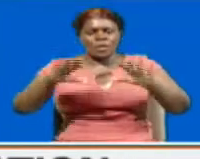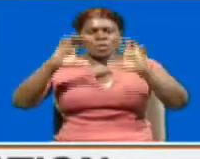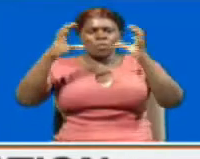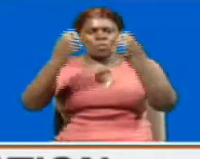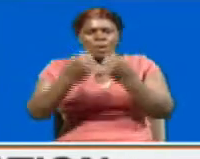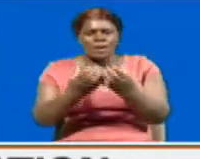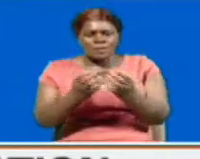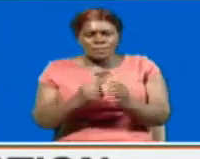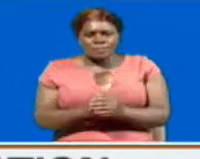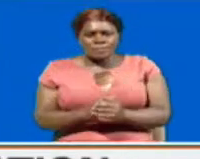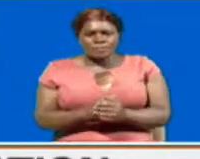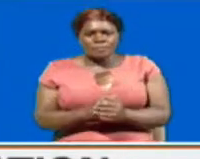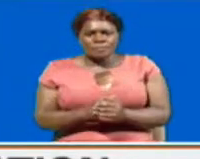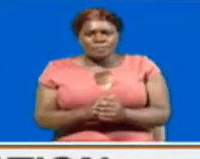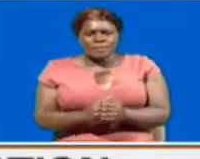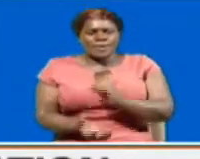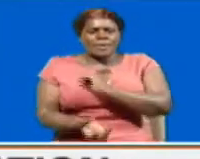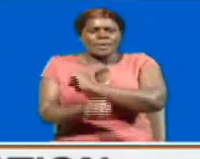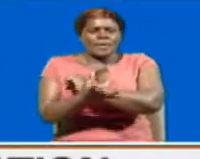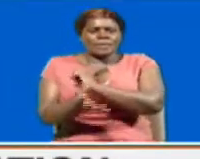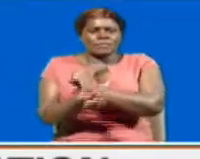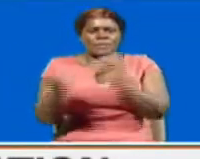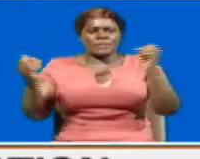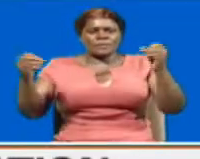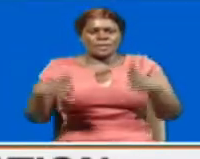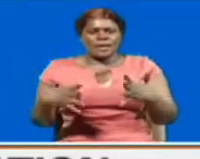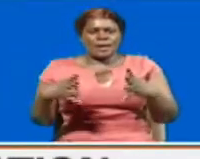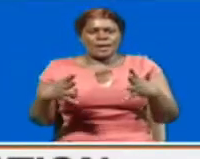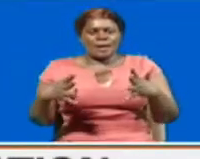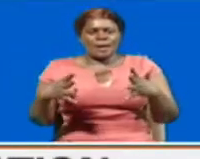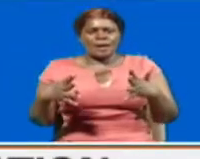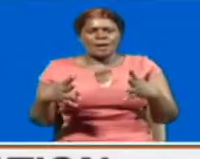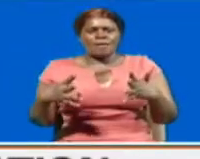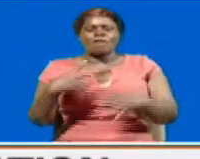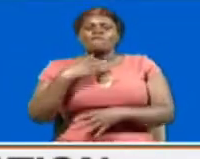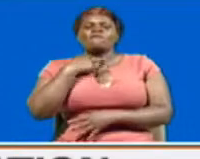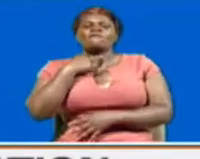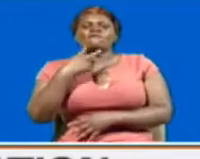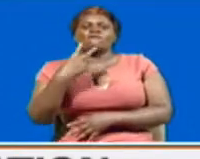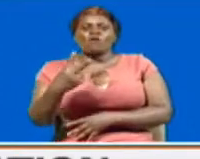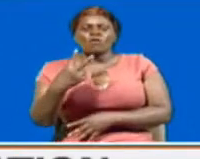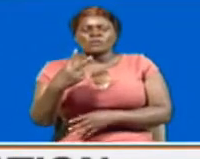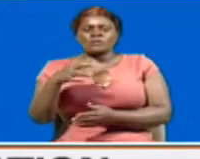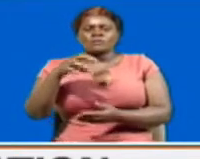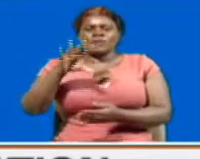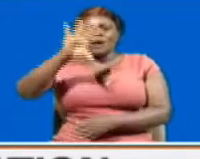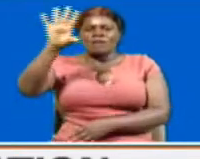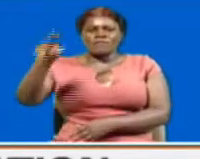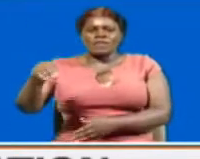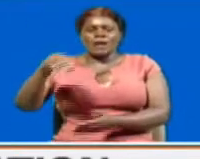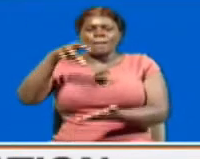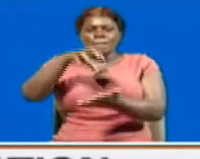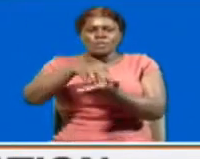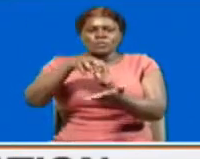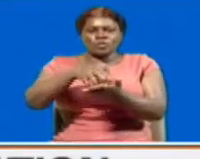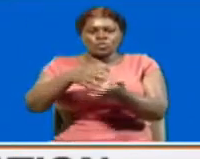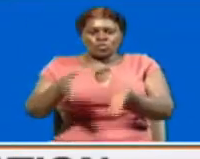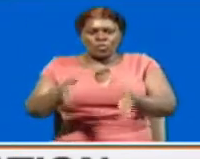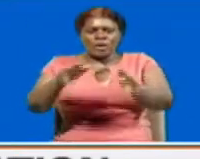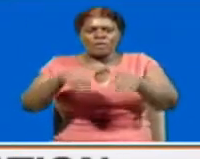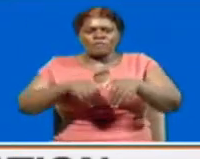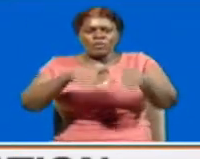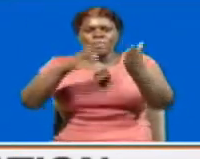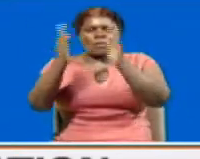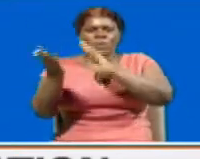world today defines and amplifies the African position on the way forward in